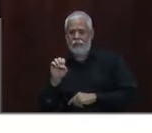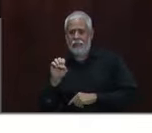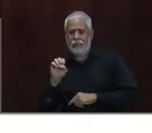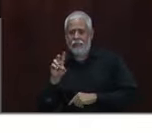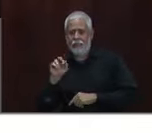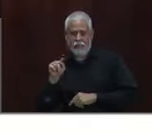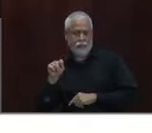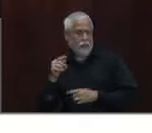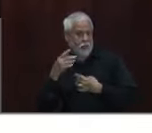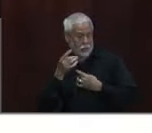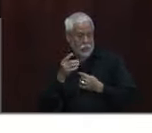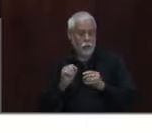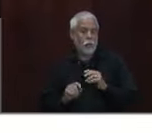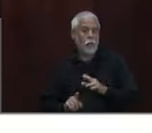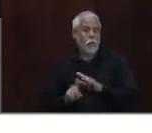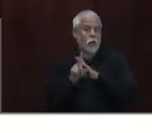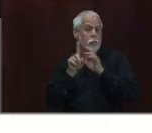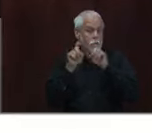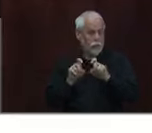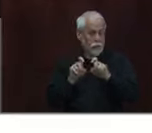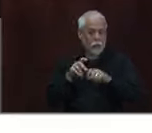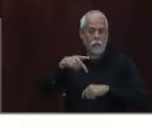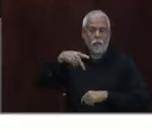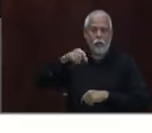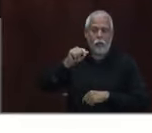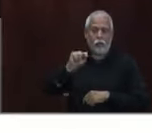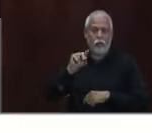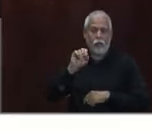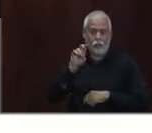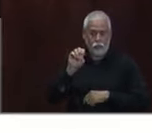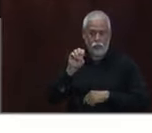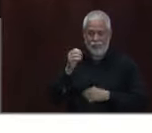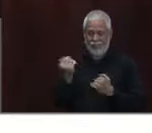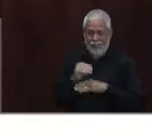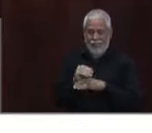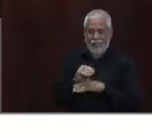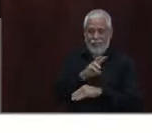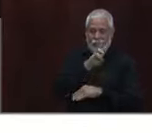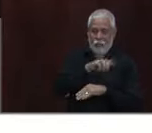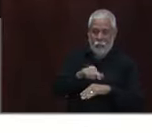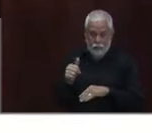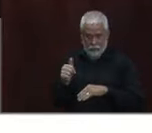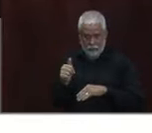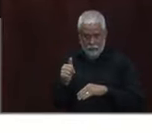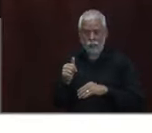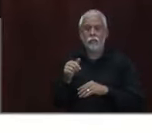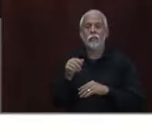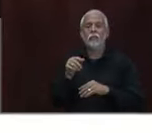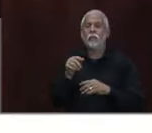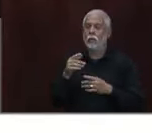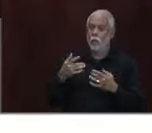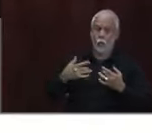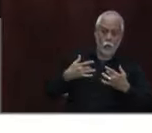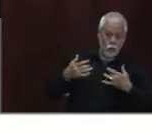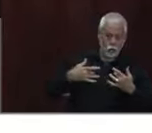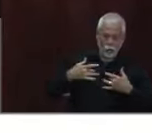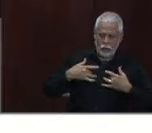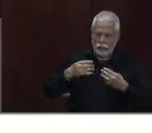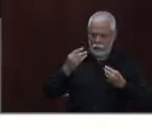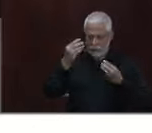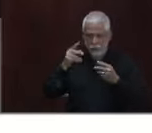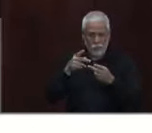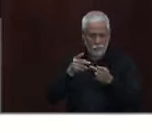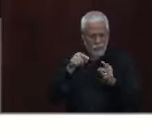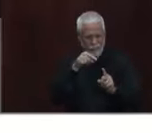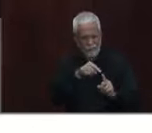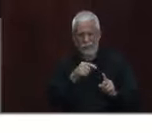interest. There's a pop-up testing site on Patton Avenue tonight from 6 to 10. If you have concerns about establishments that